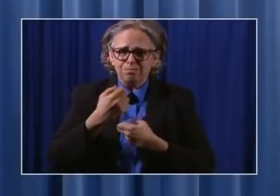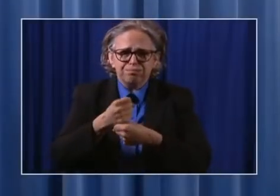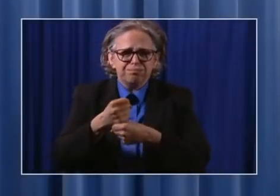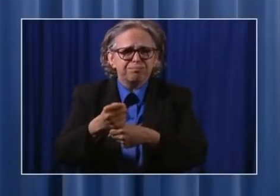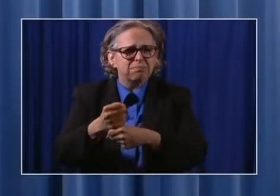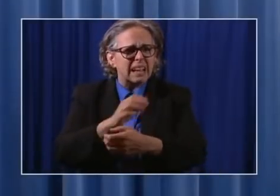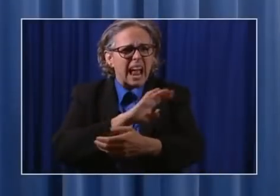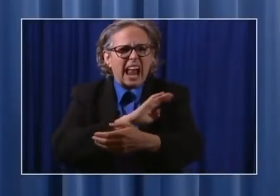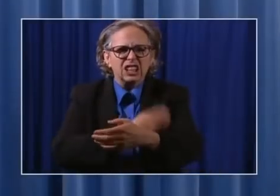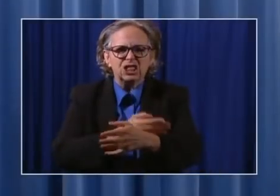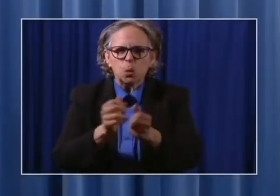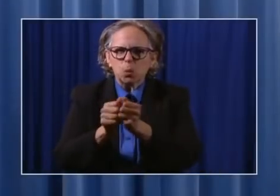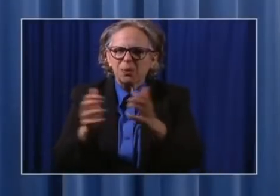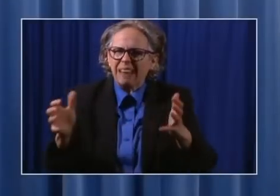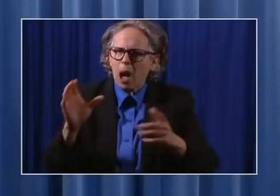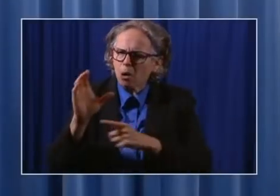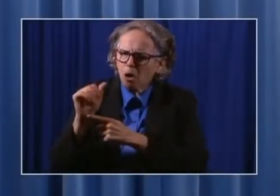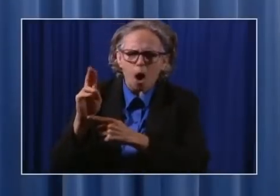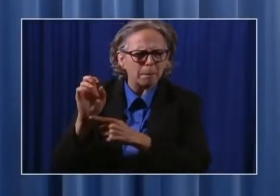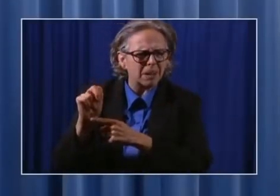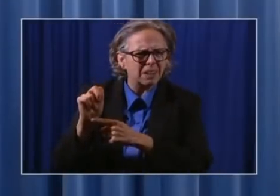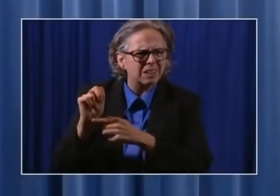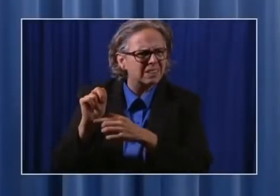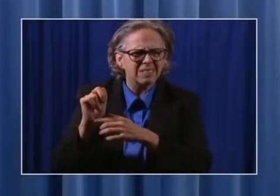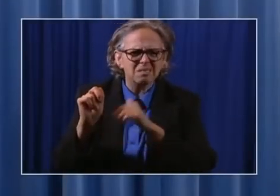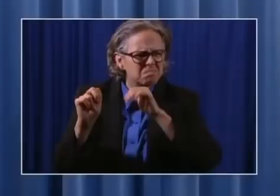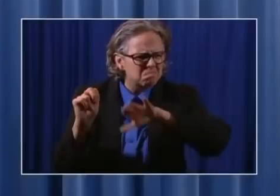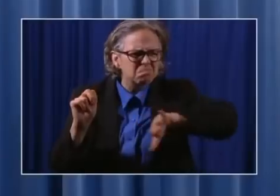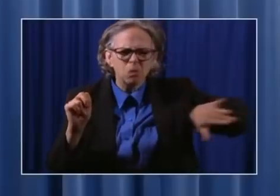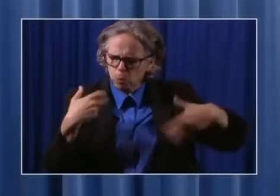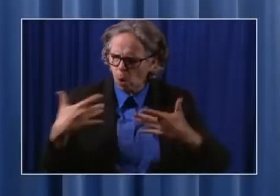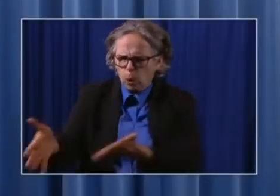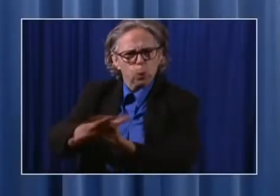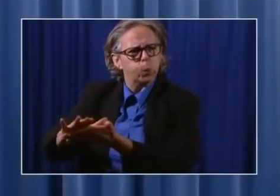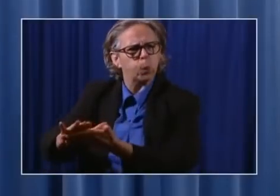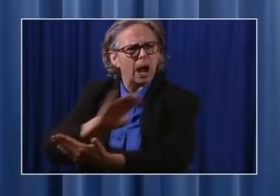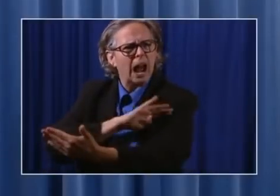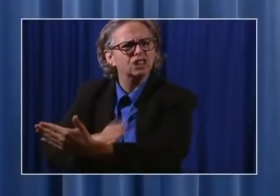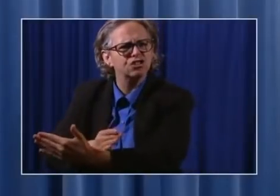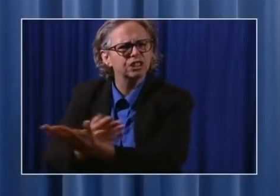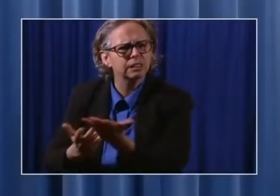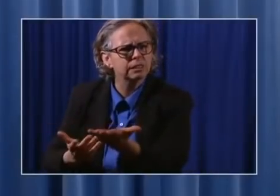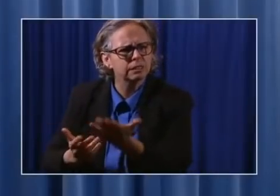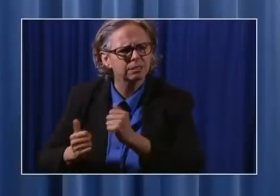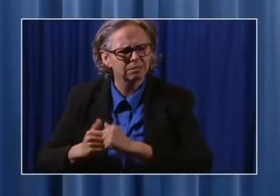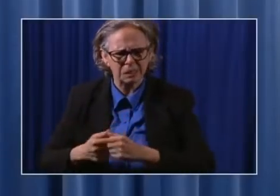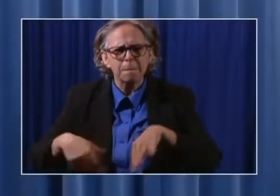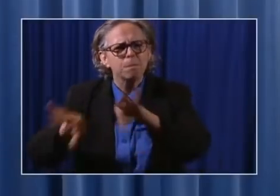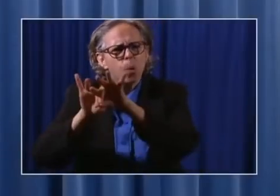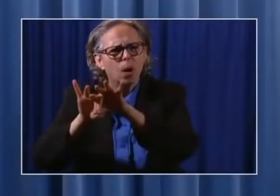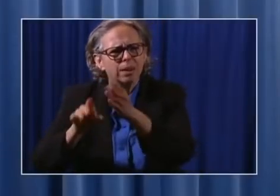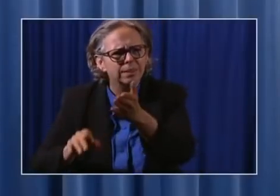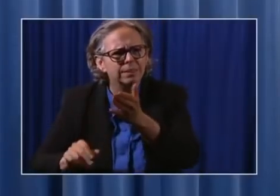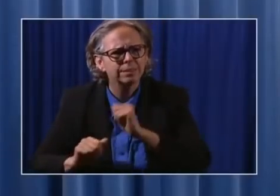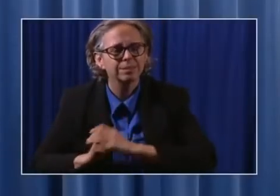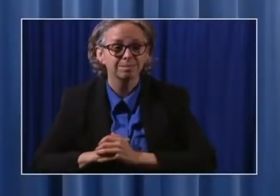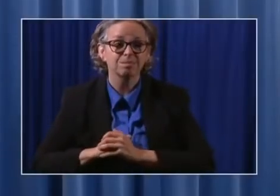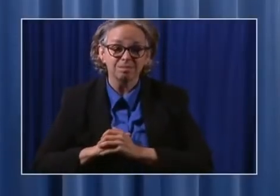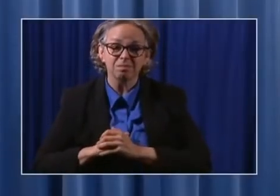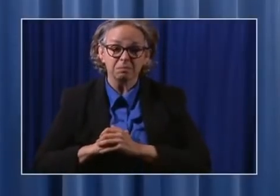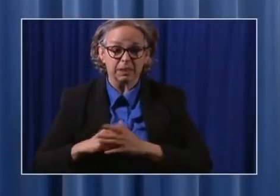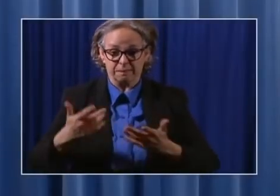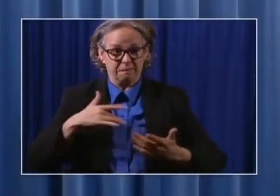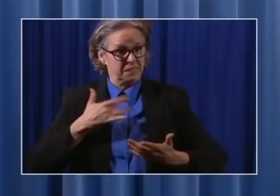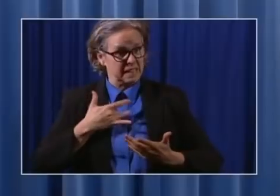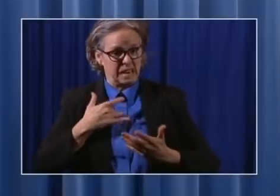and cleaner energy. So I think the policy is clear to me, although I